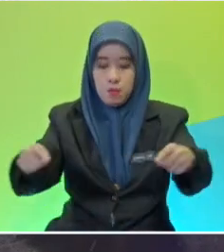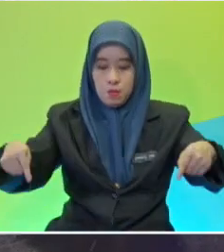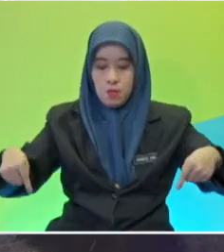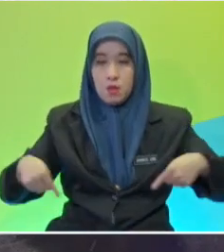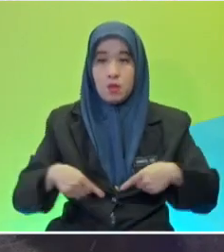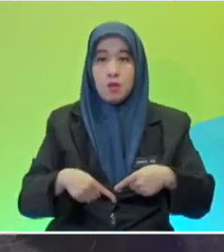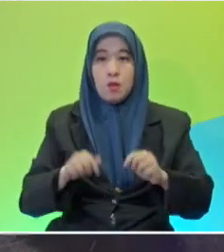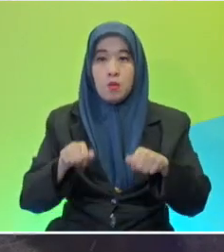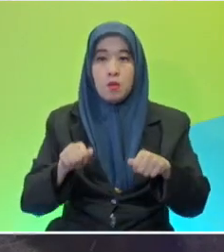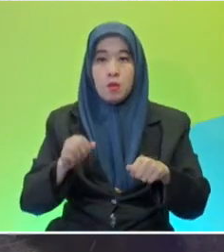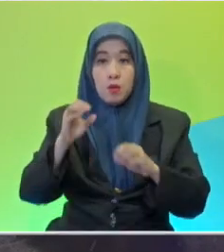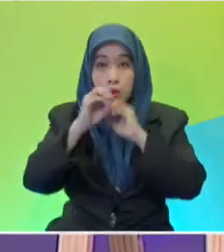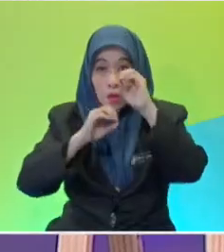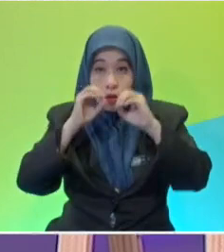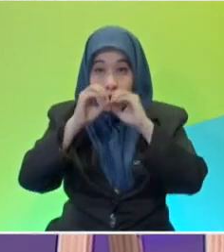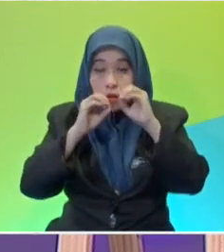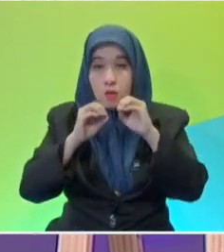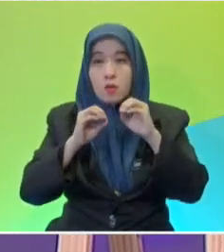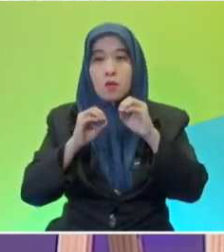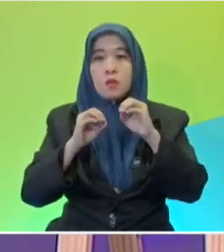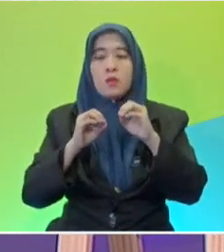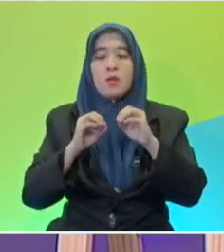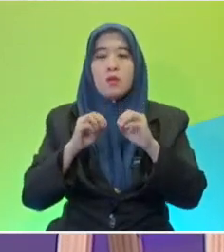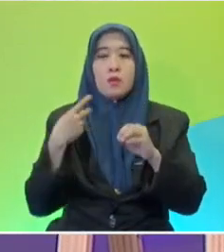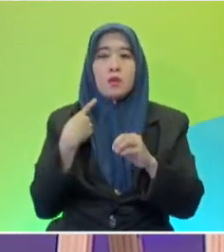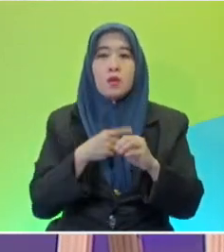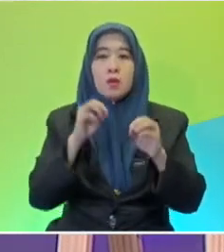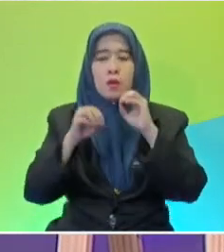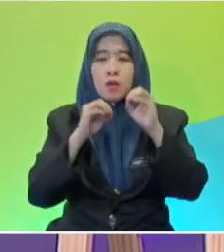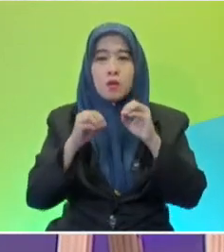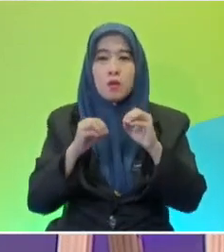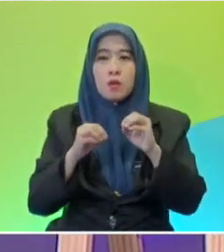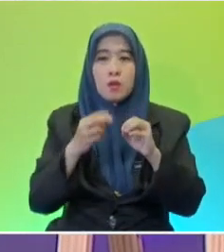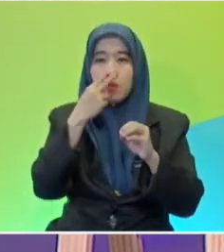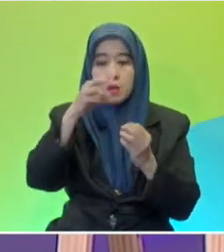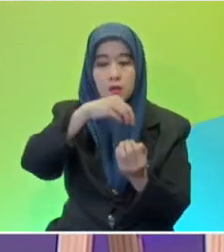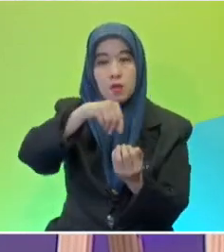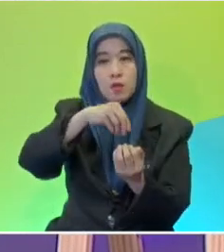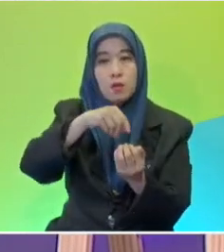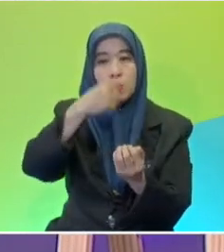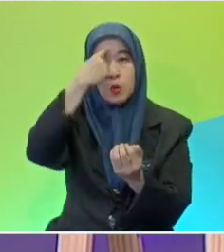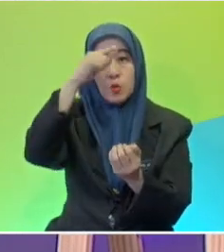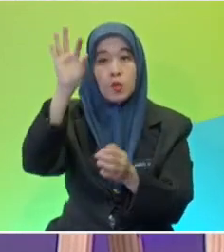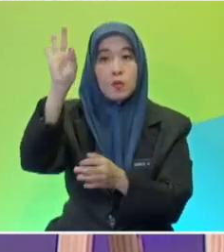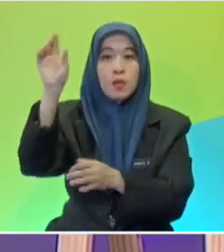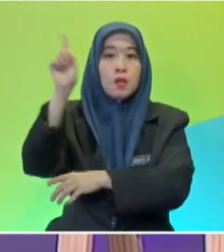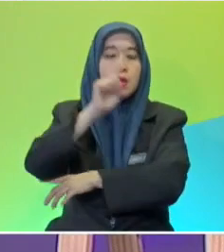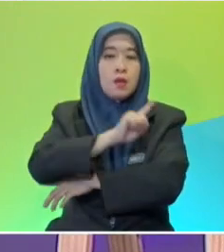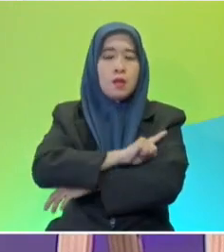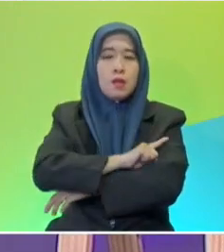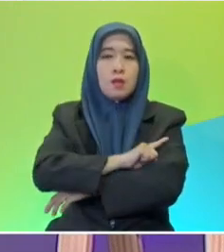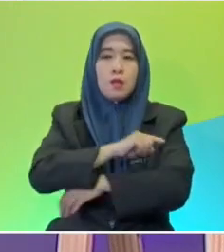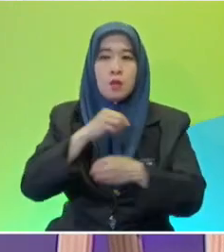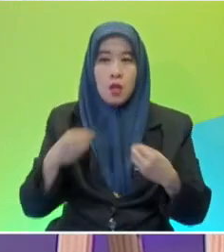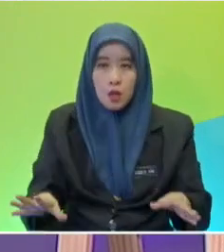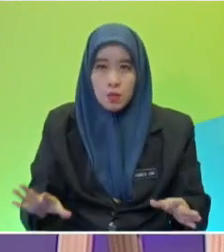see, observe the seedling. You might see the growth of seedling for 9 days. 9 days. Actually, after 9 days,